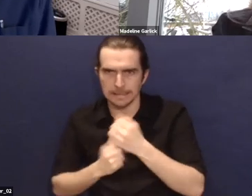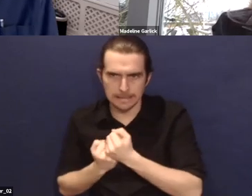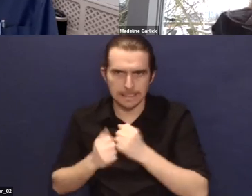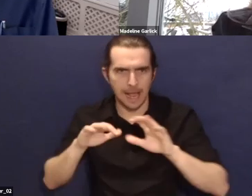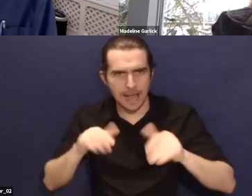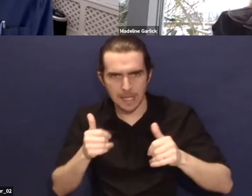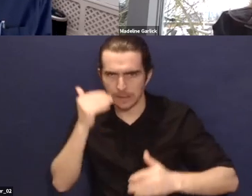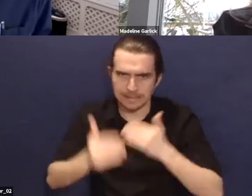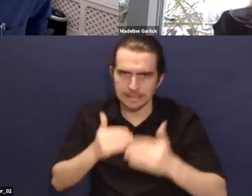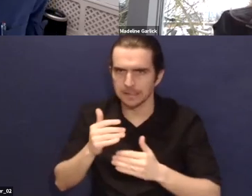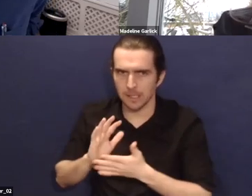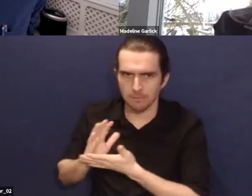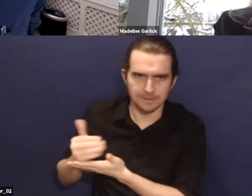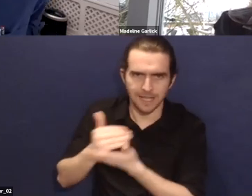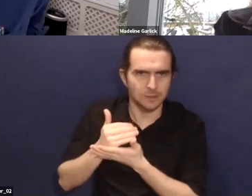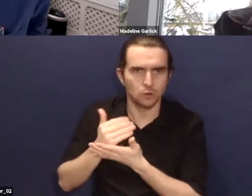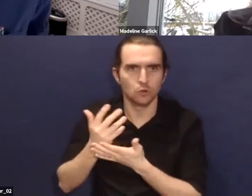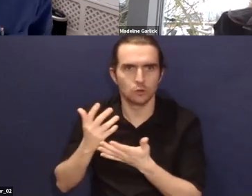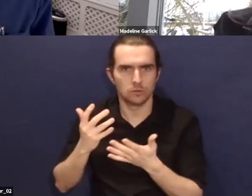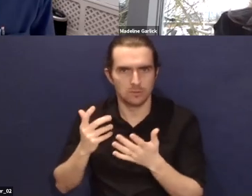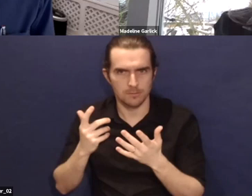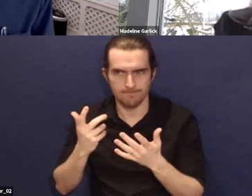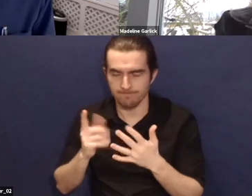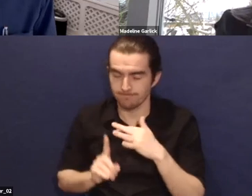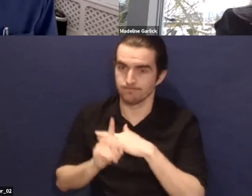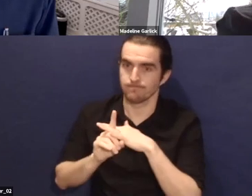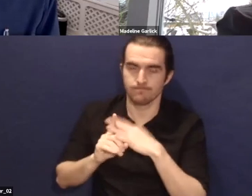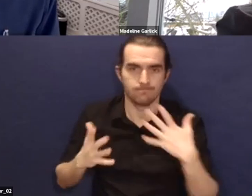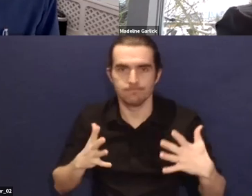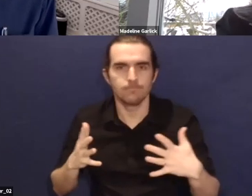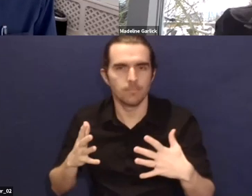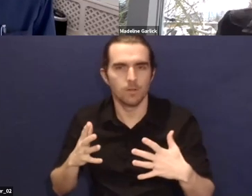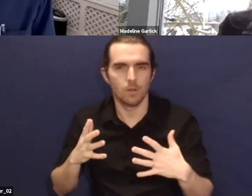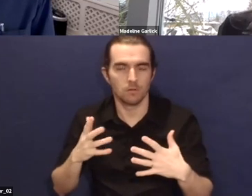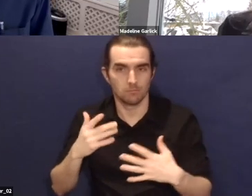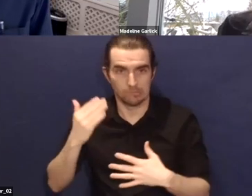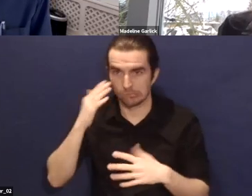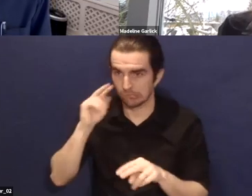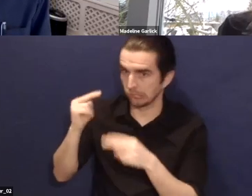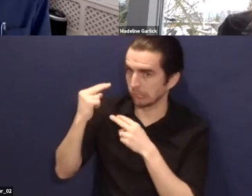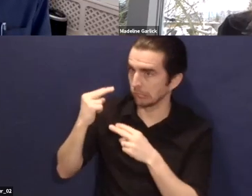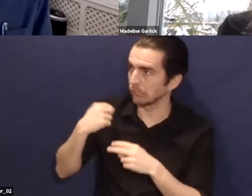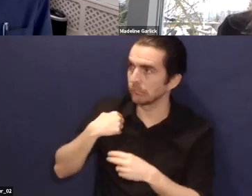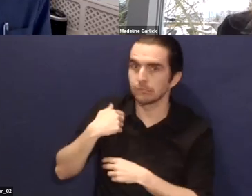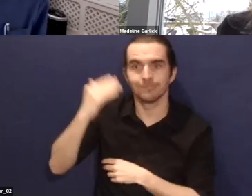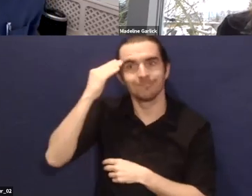of global pandemics. I would like to thank everybody involved,